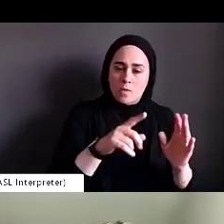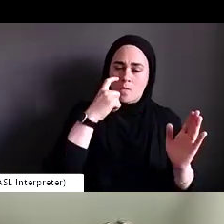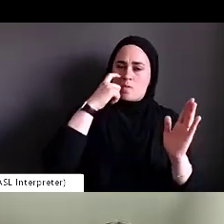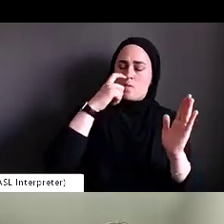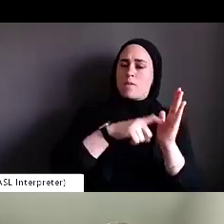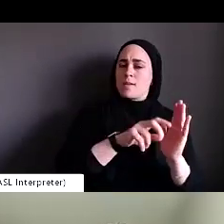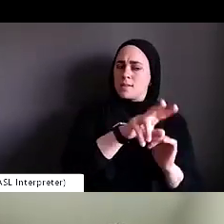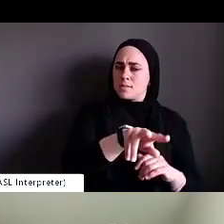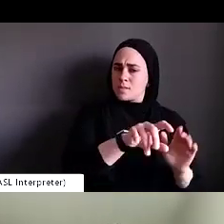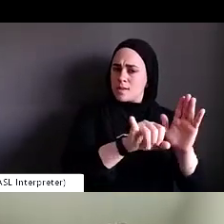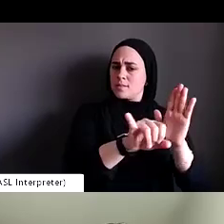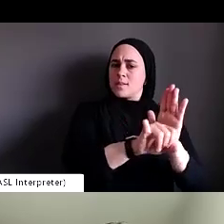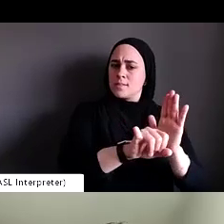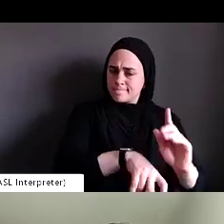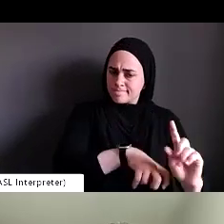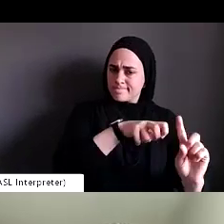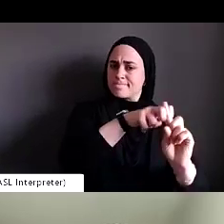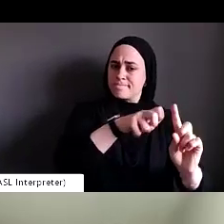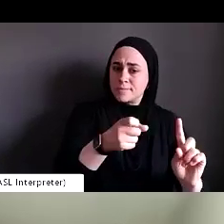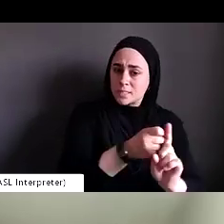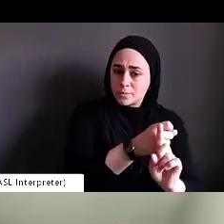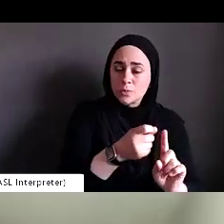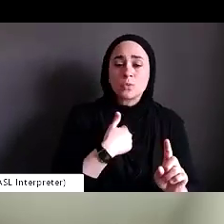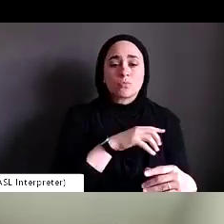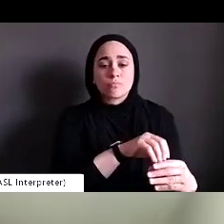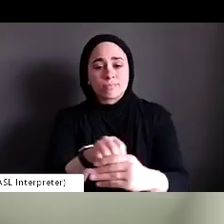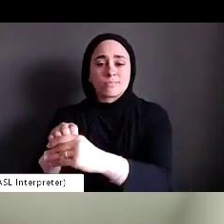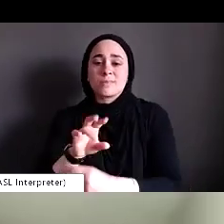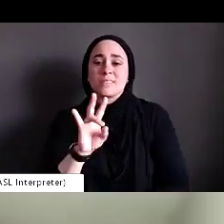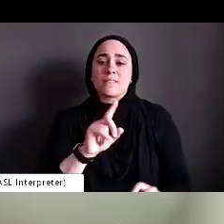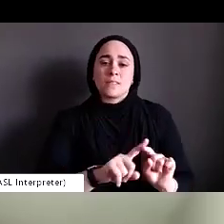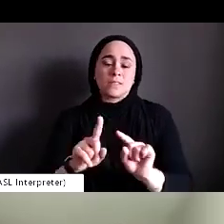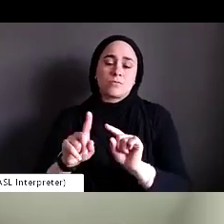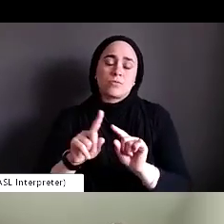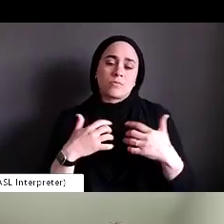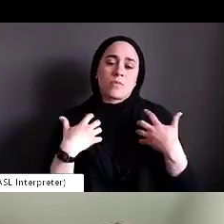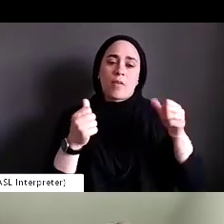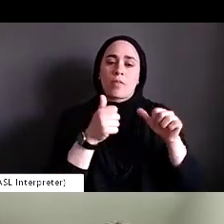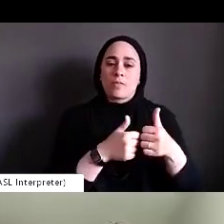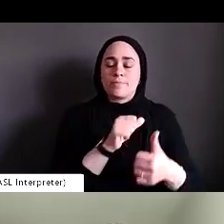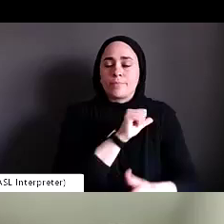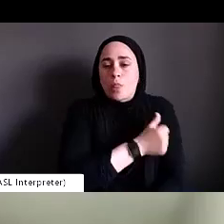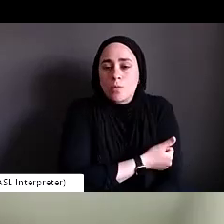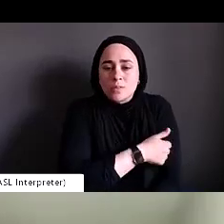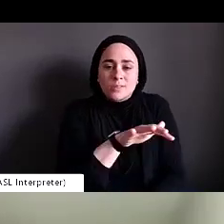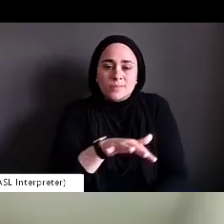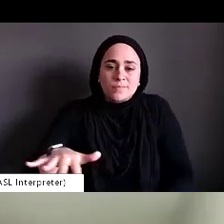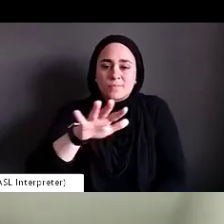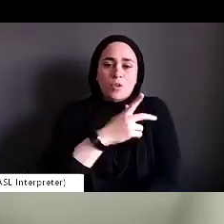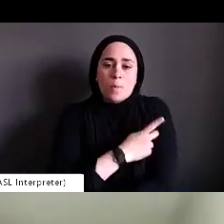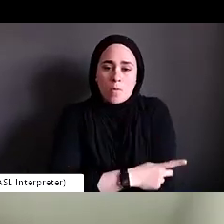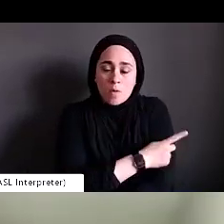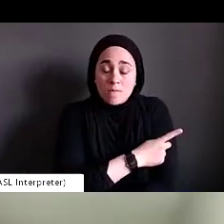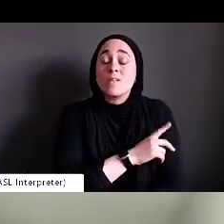with Winnipeg Regional Health Authorities and the 7 different health authorities in the province, as well as presentations to